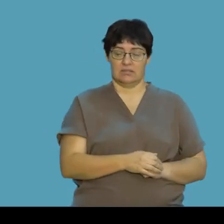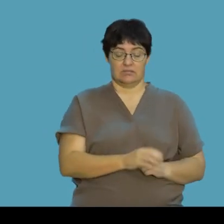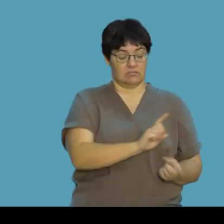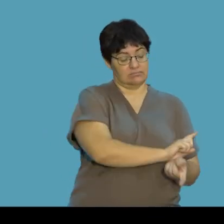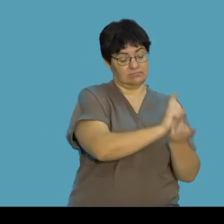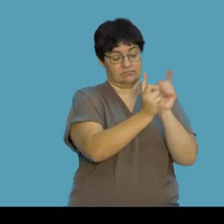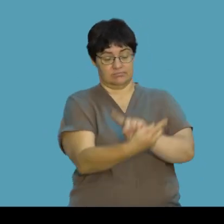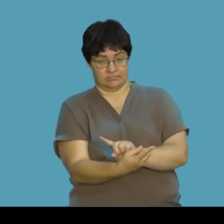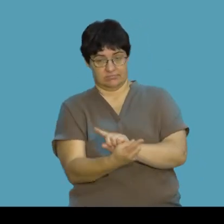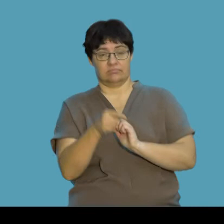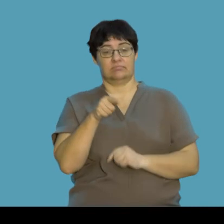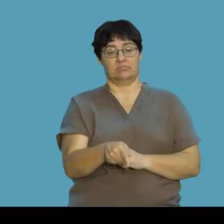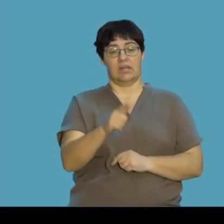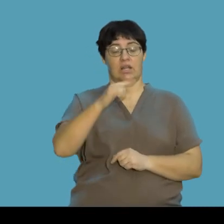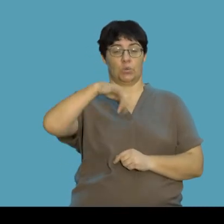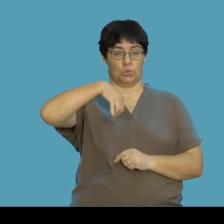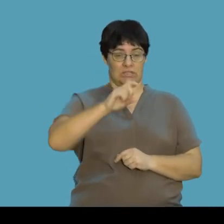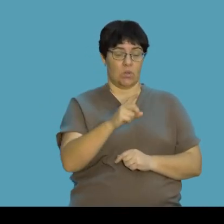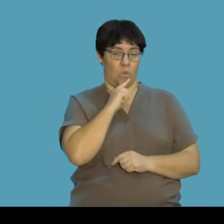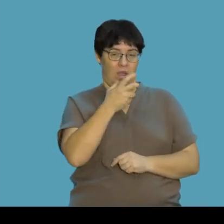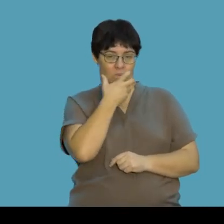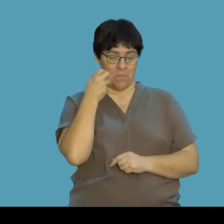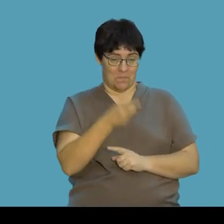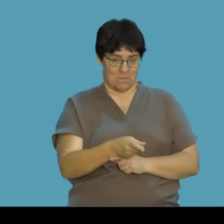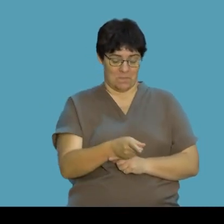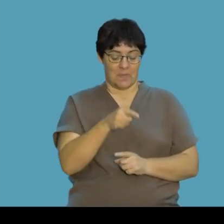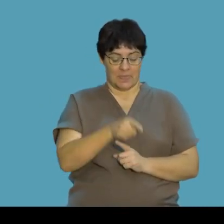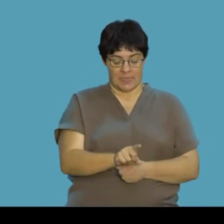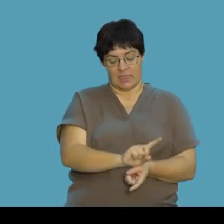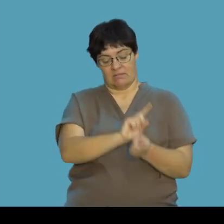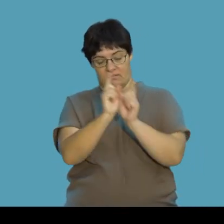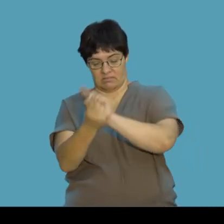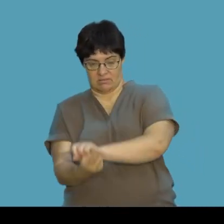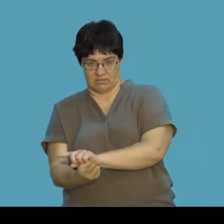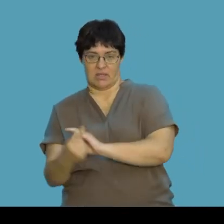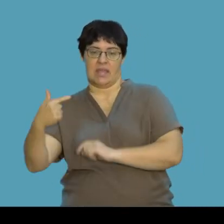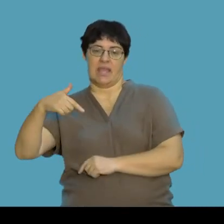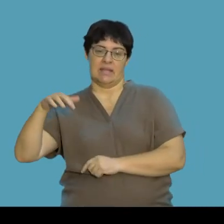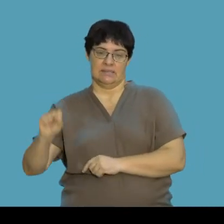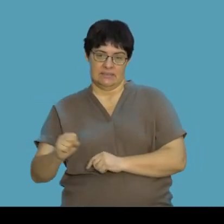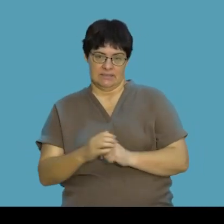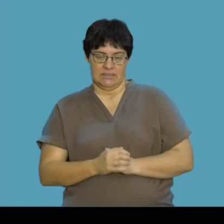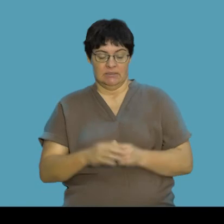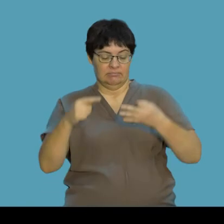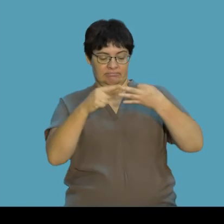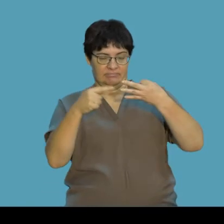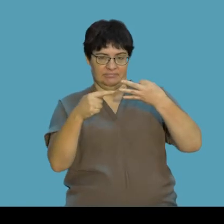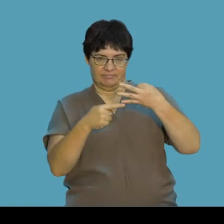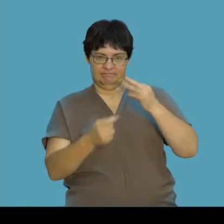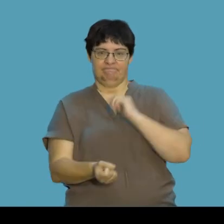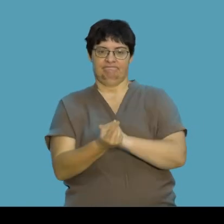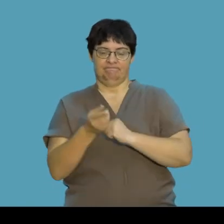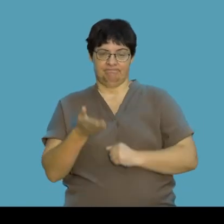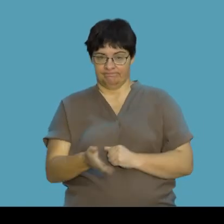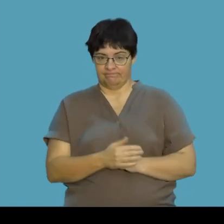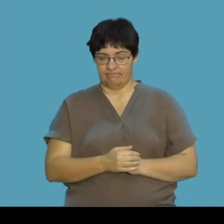liquid, okay, because we were heating, and then we obtained a gas. So those are the 3 phases of matter, and we want